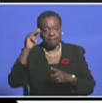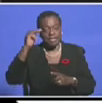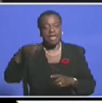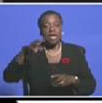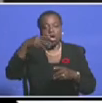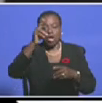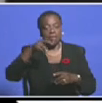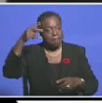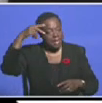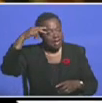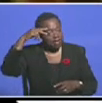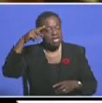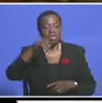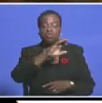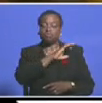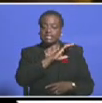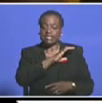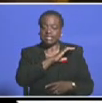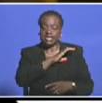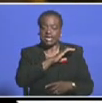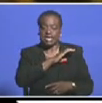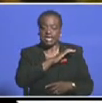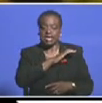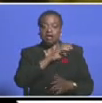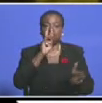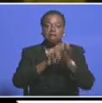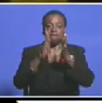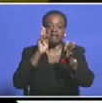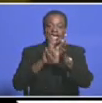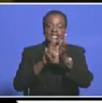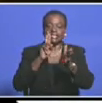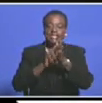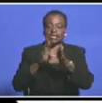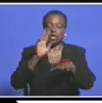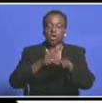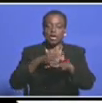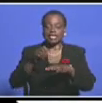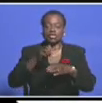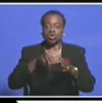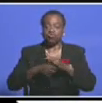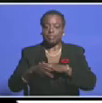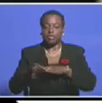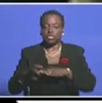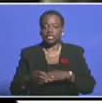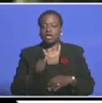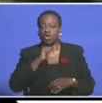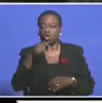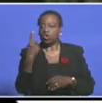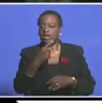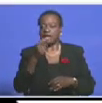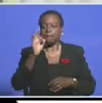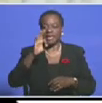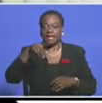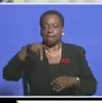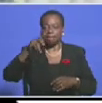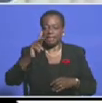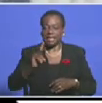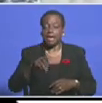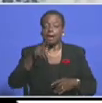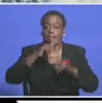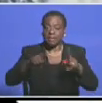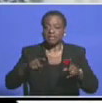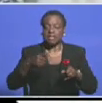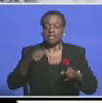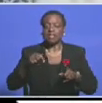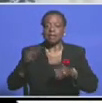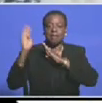Roberts' contribution not only to the Progressive Liberal Party, but to the Bahamas as a whole. My government made a decision